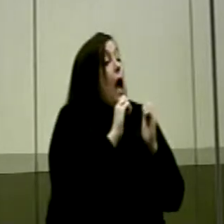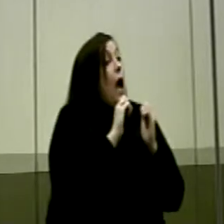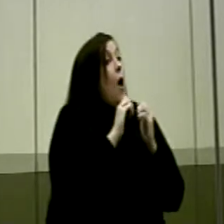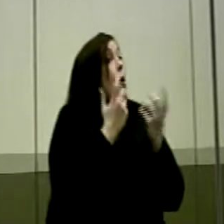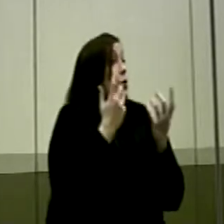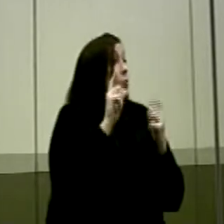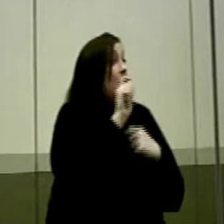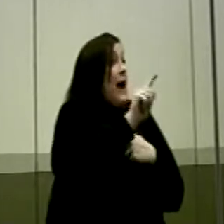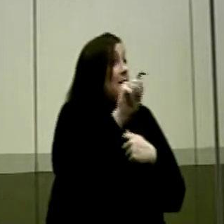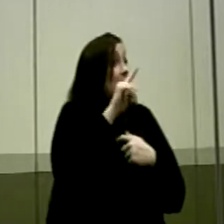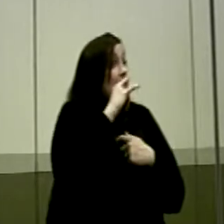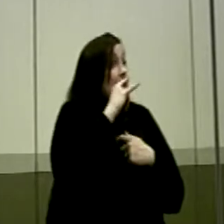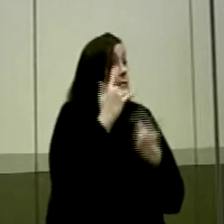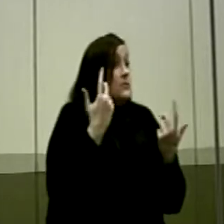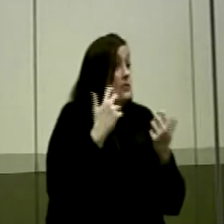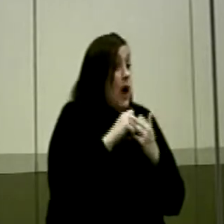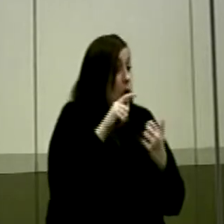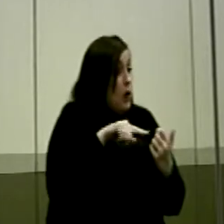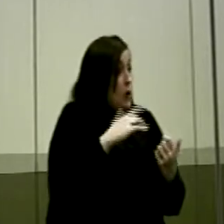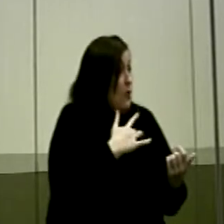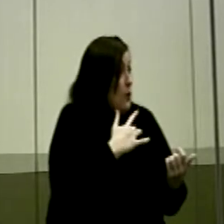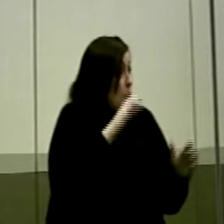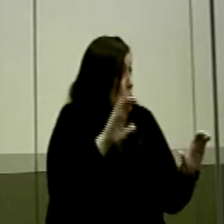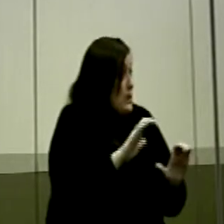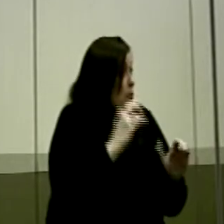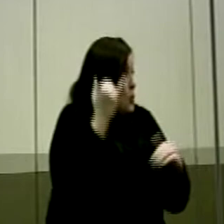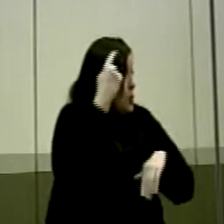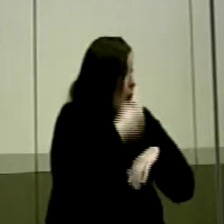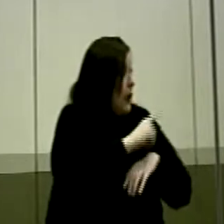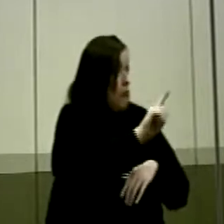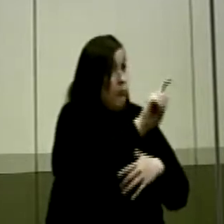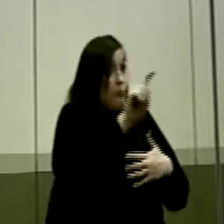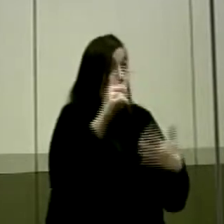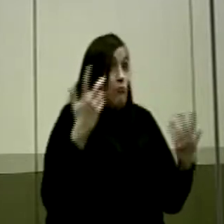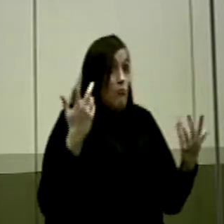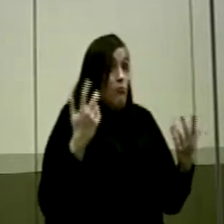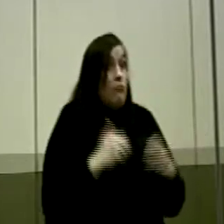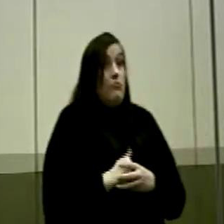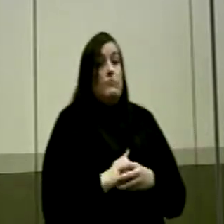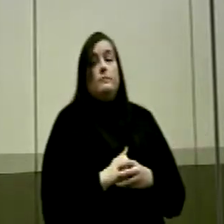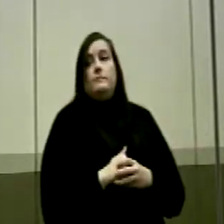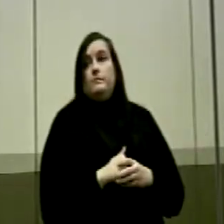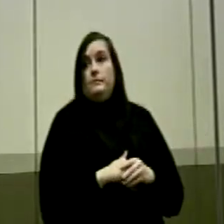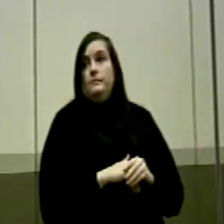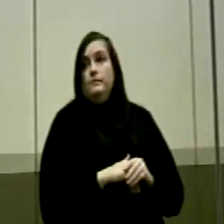think you followed it, followed the rules during these 15 minutes. Yeah, it's good.